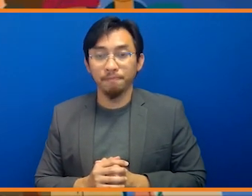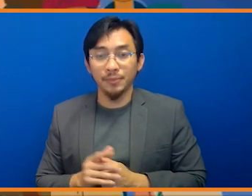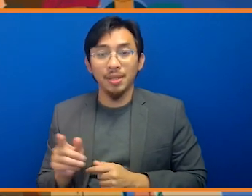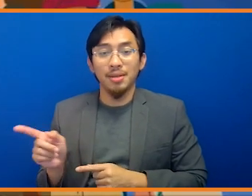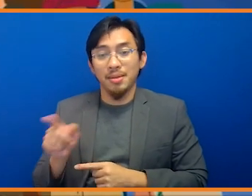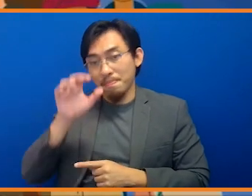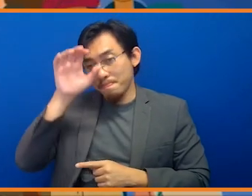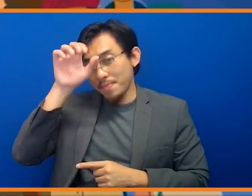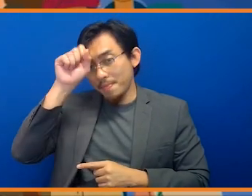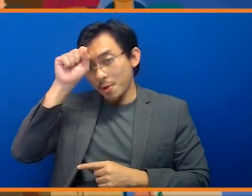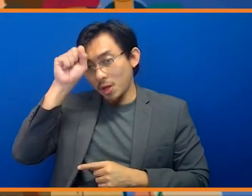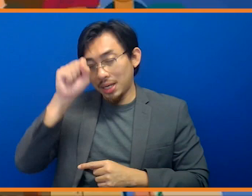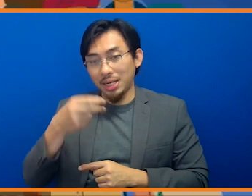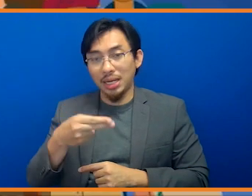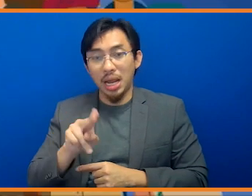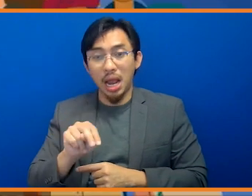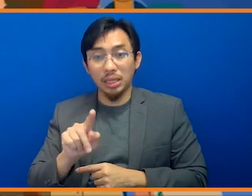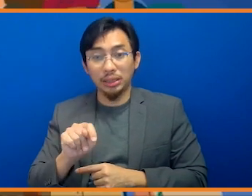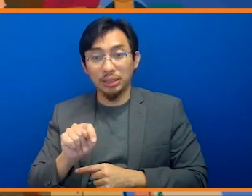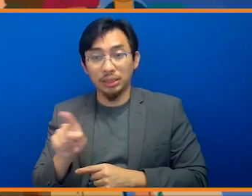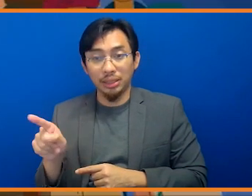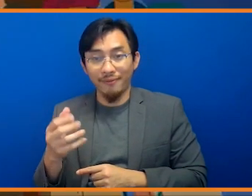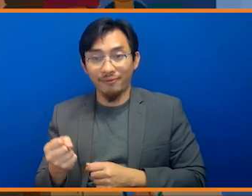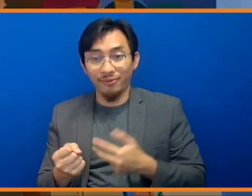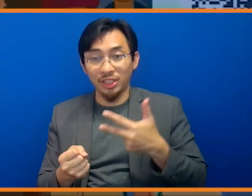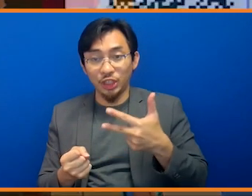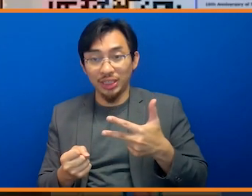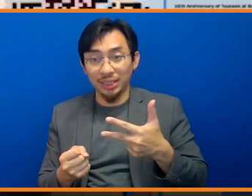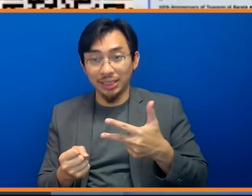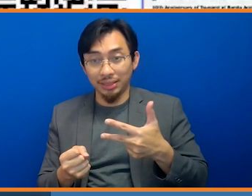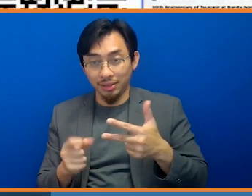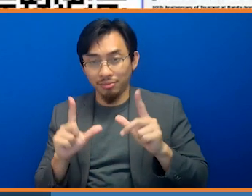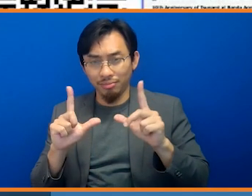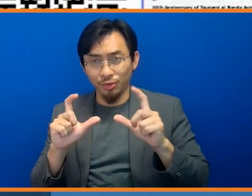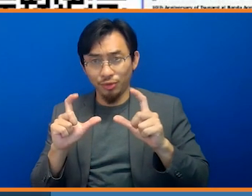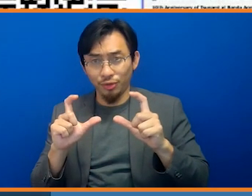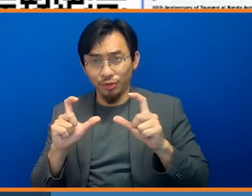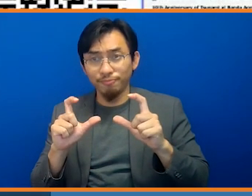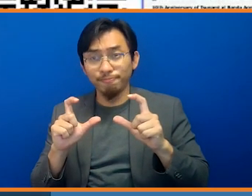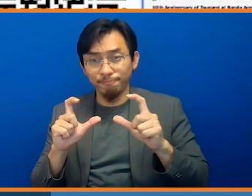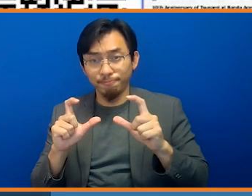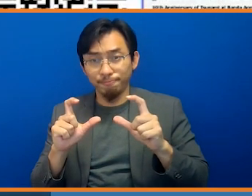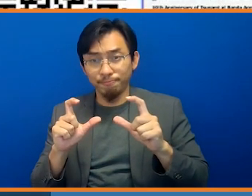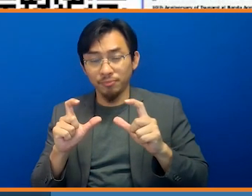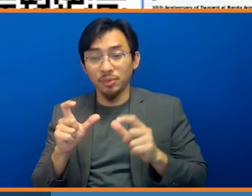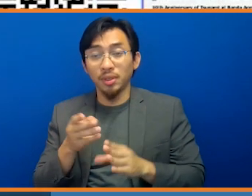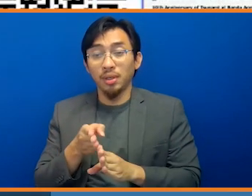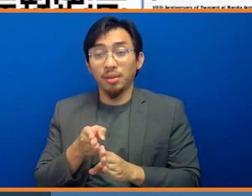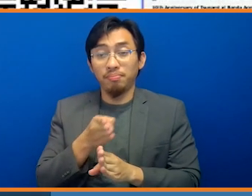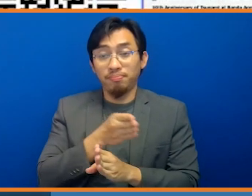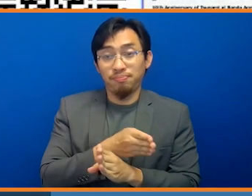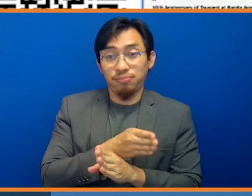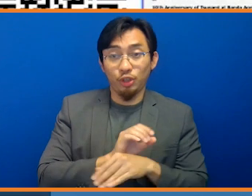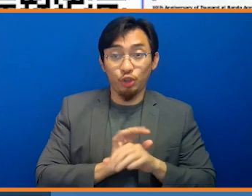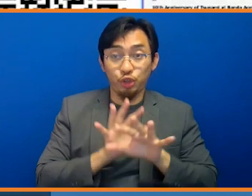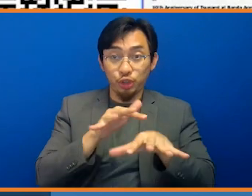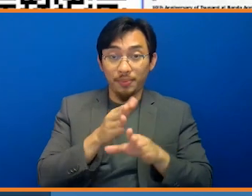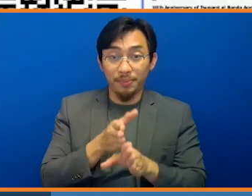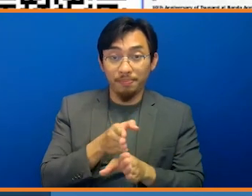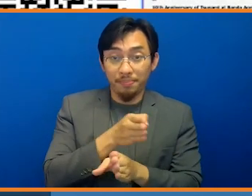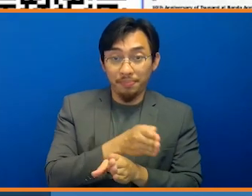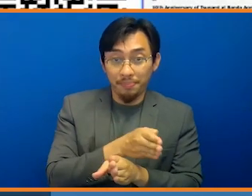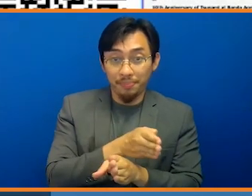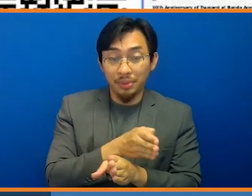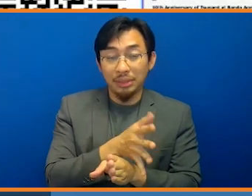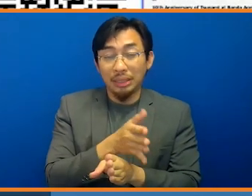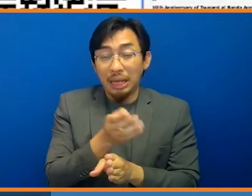Memory Hand or memory hunting comes with 3 types of photos preset: before the tsunami, immediately